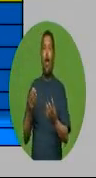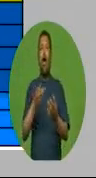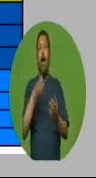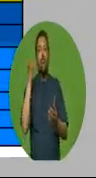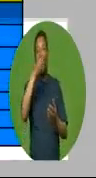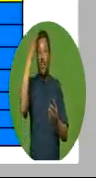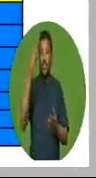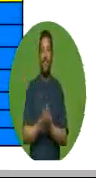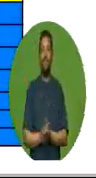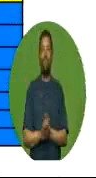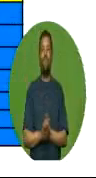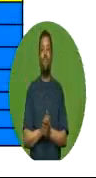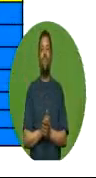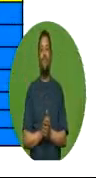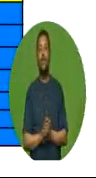reasons.